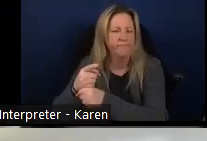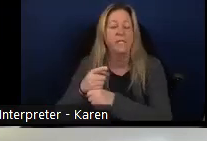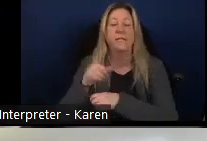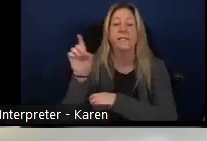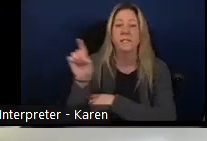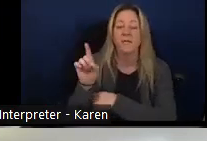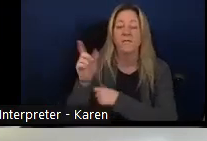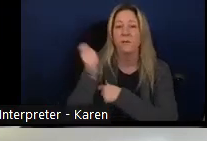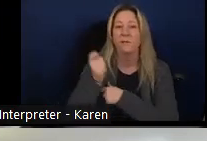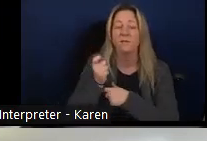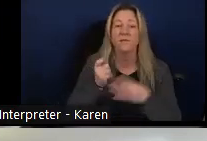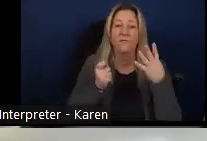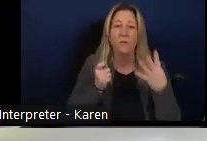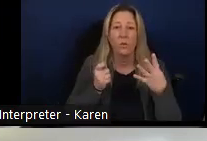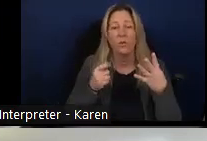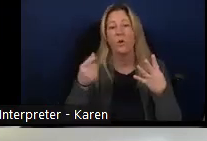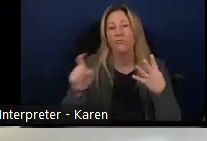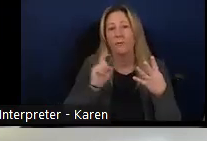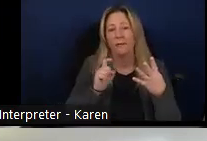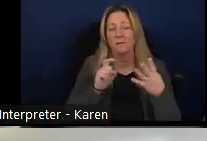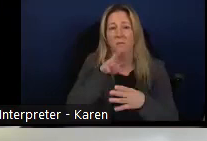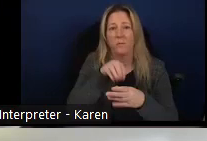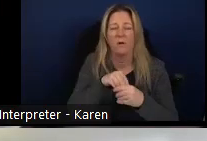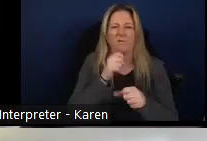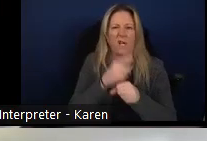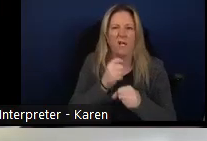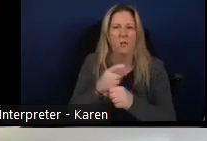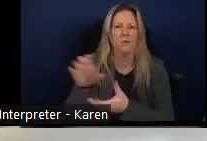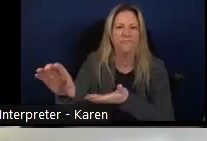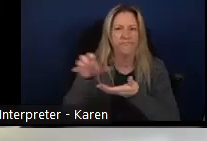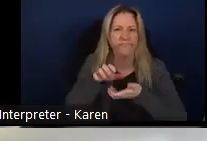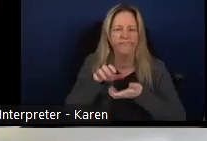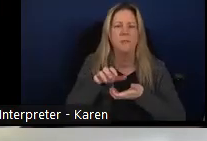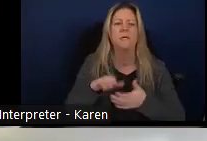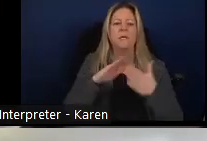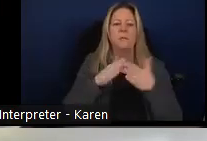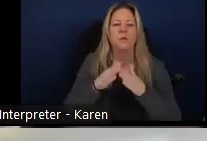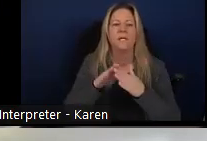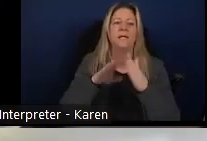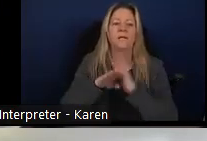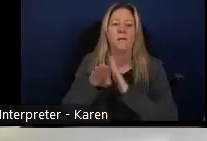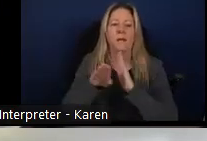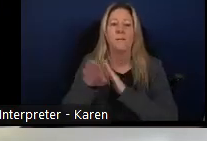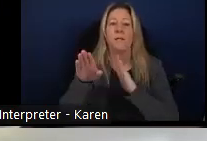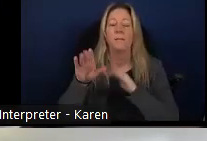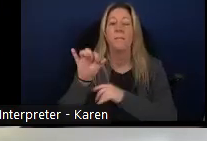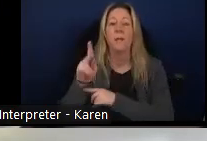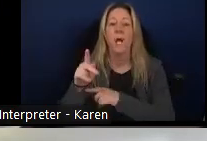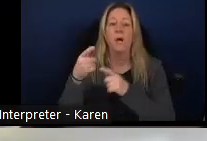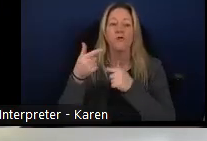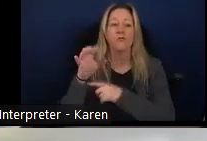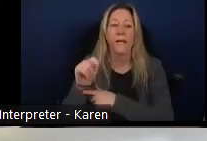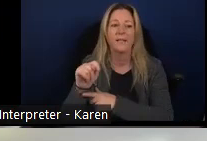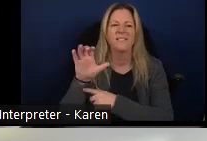main HUD grants as part of our annual allocation: a Community Development Block Grant, or CDBG, a Home Investment